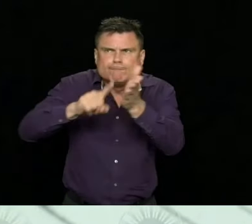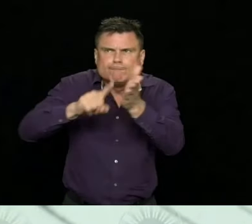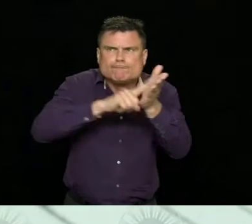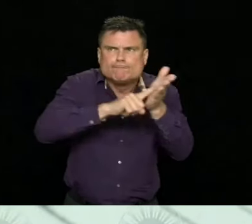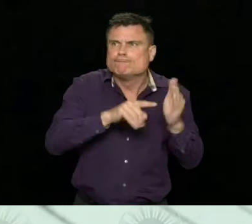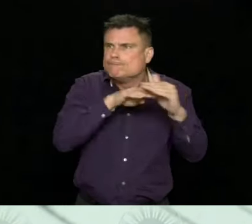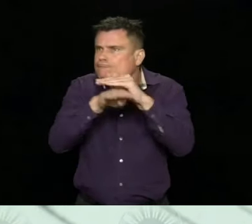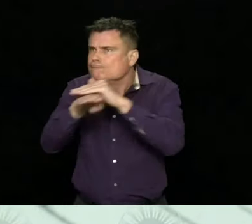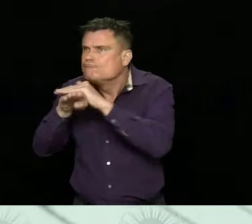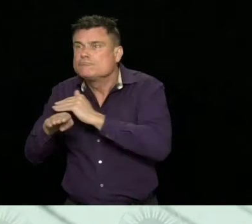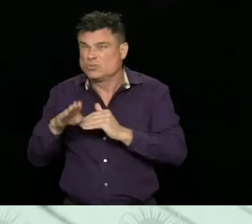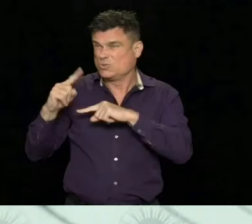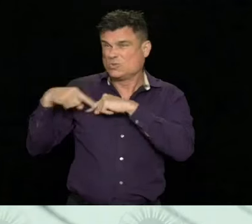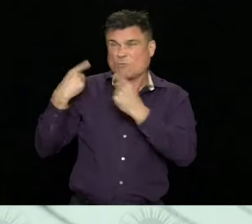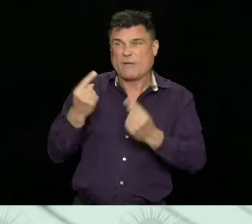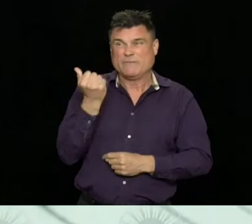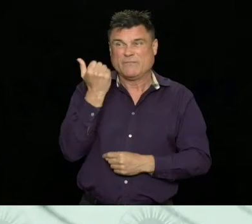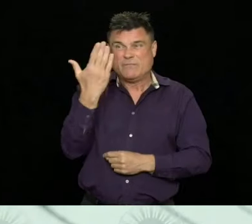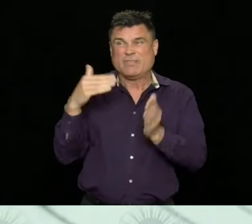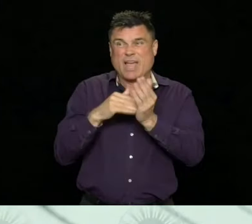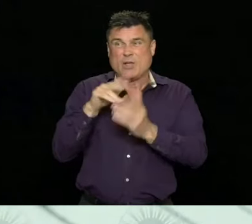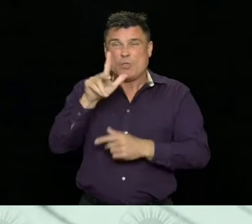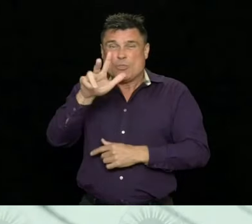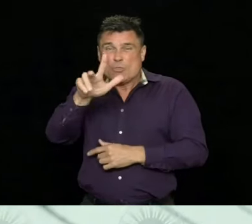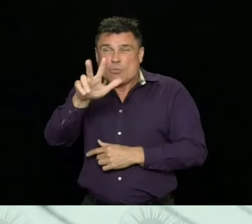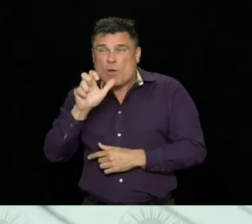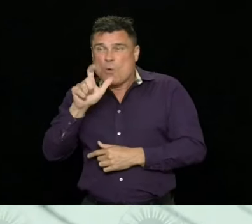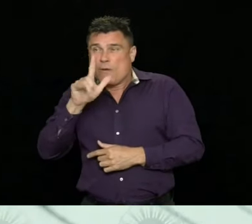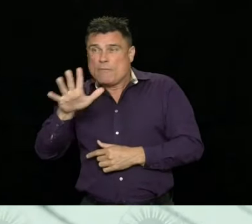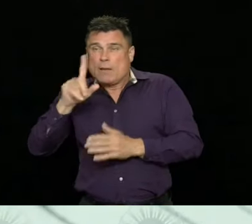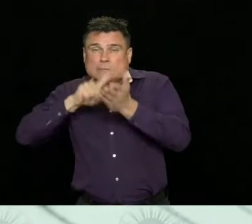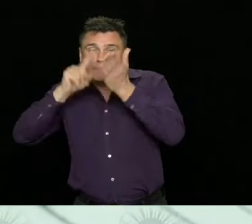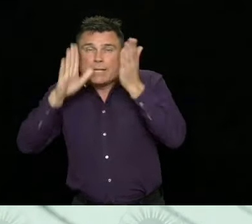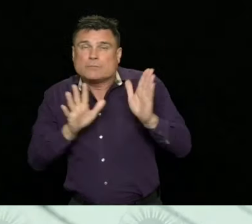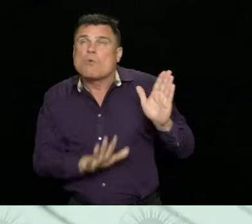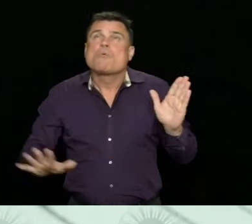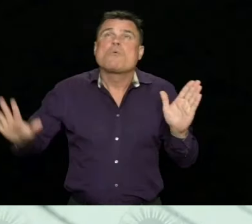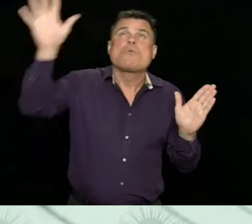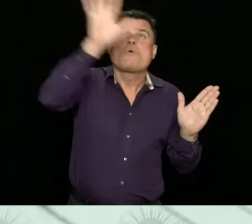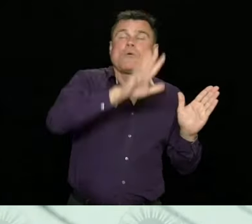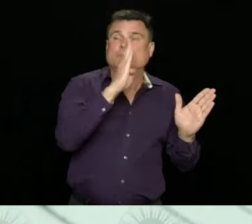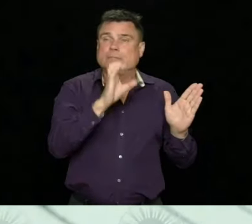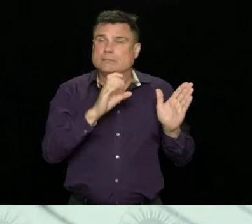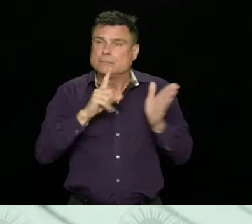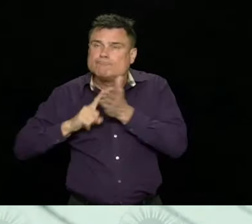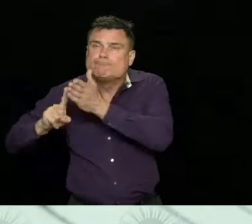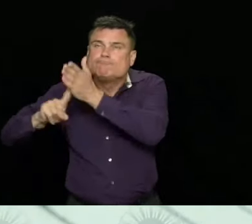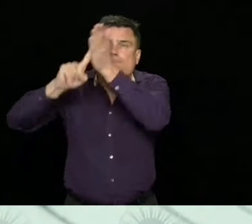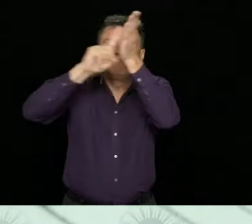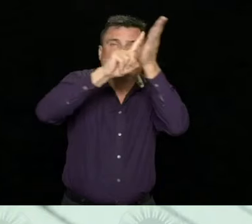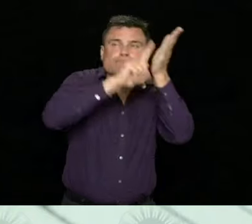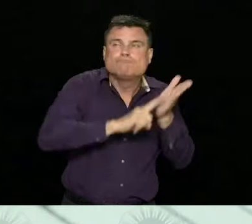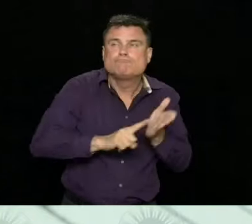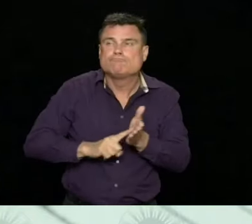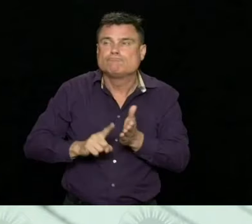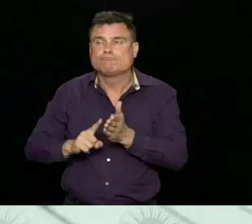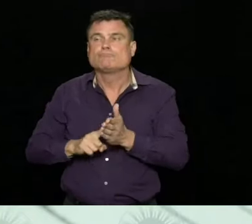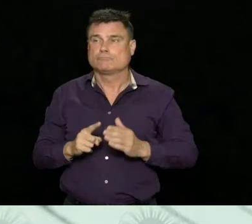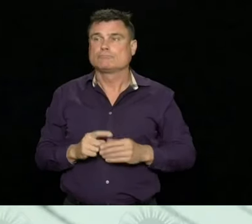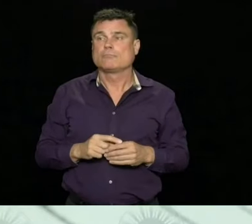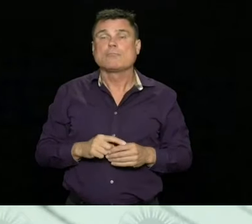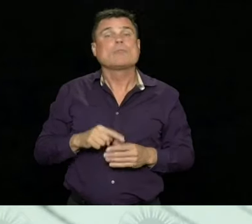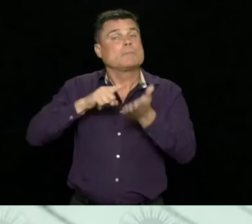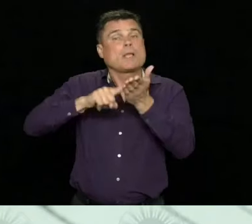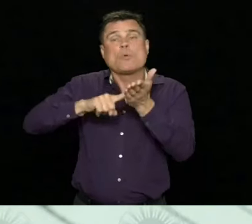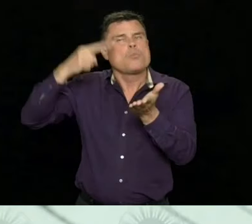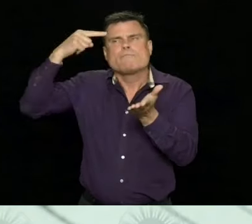15,325 inspections so far. This is to make sure businesses have the best safety measures in place and